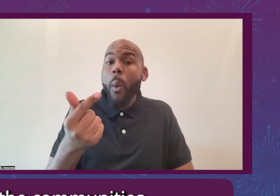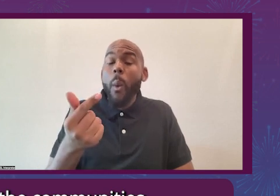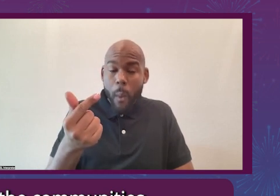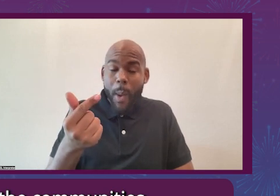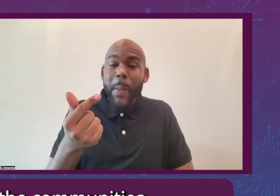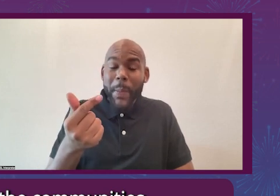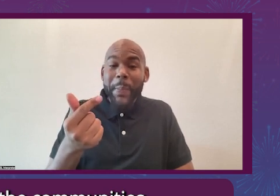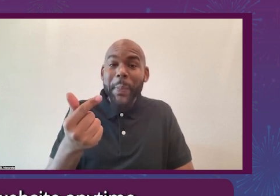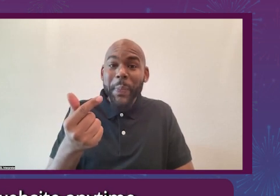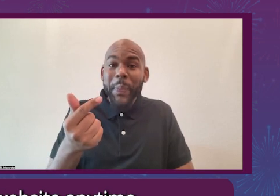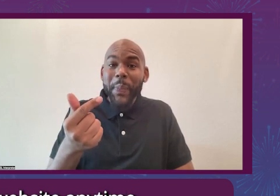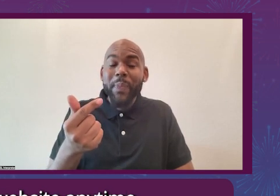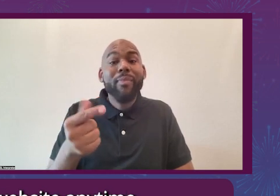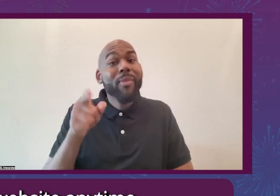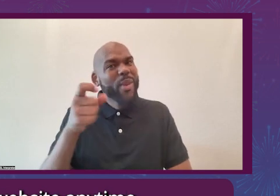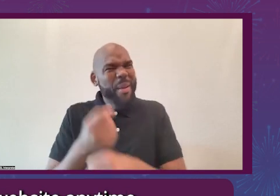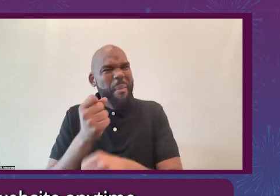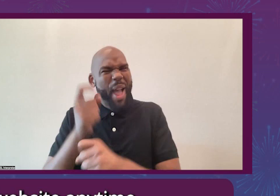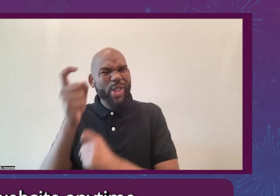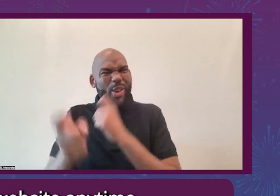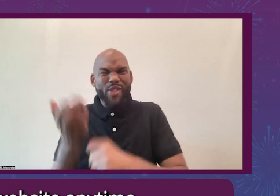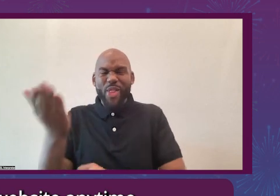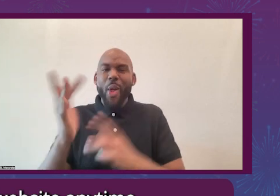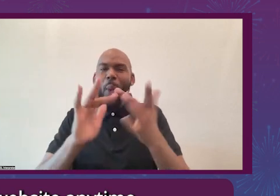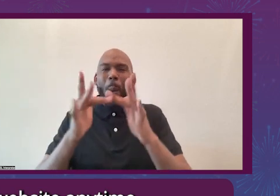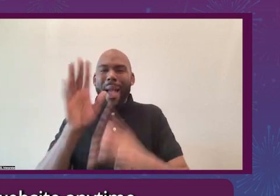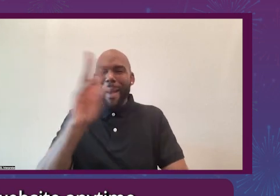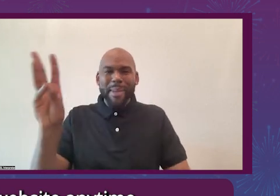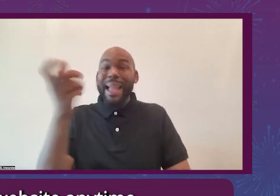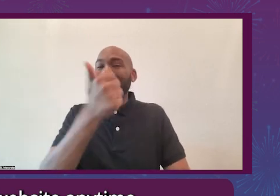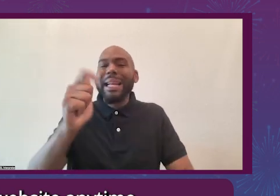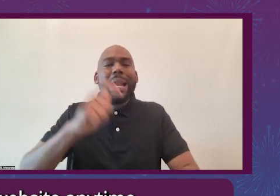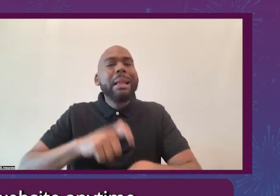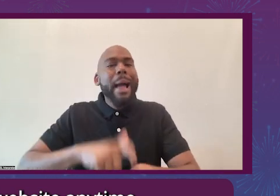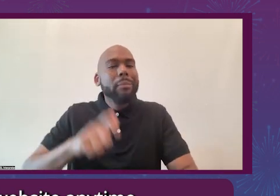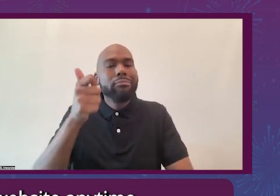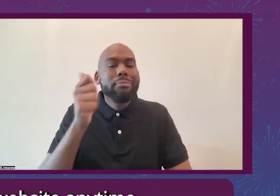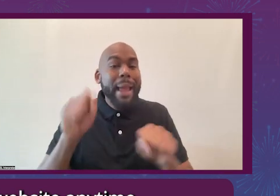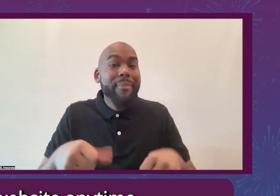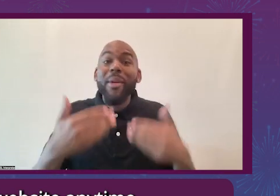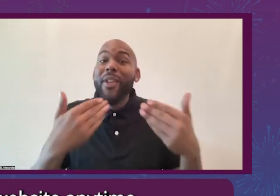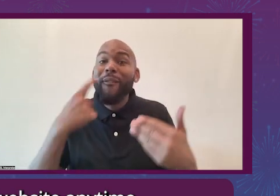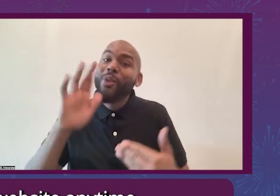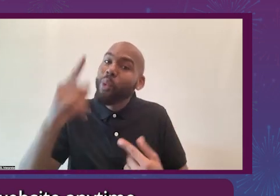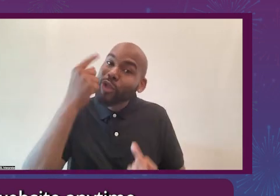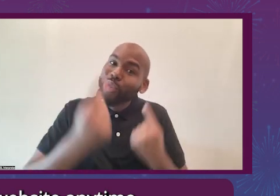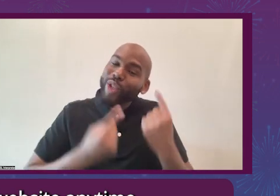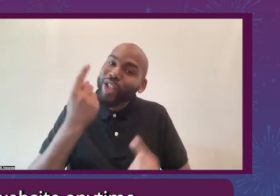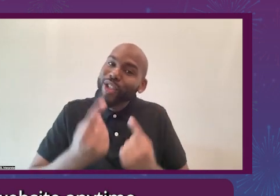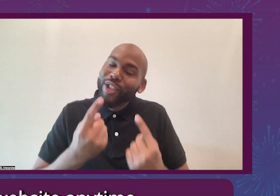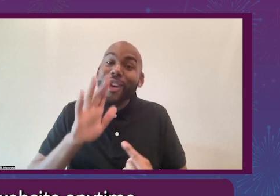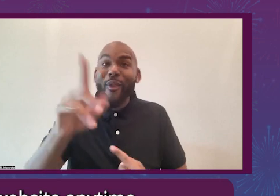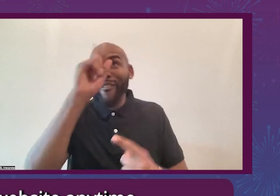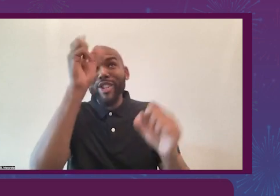www.wid.org. You can make a donation on our website anytime. Thank you for your consideration,